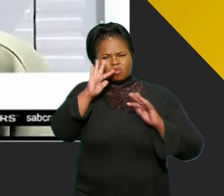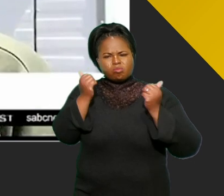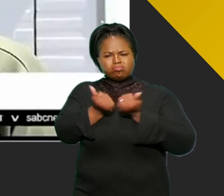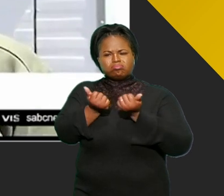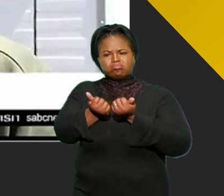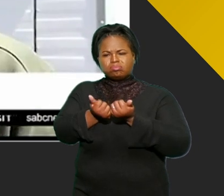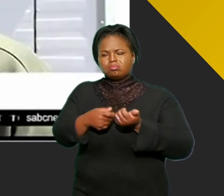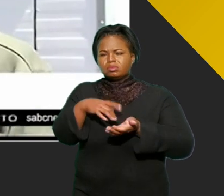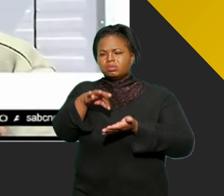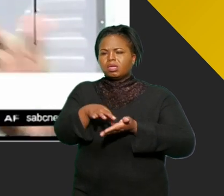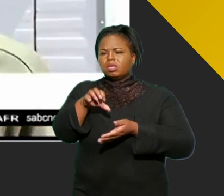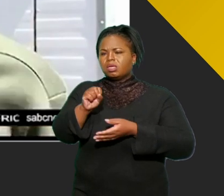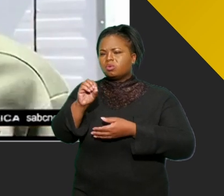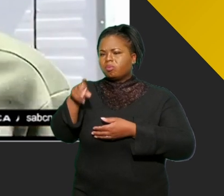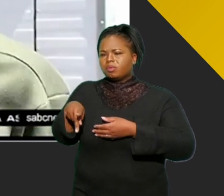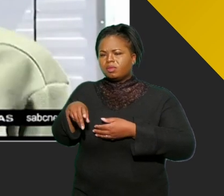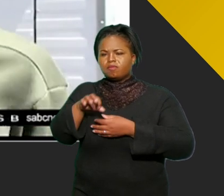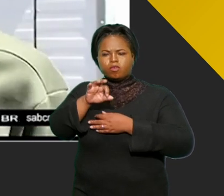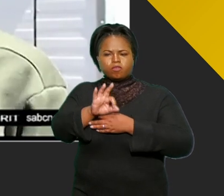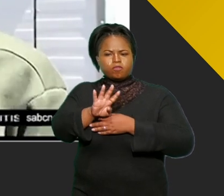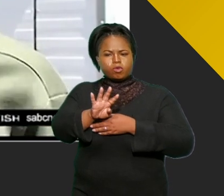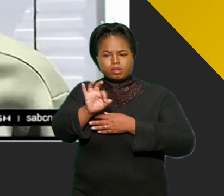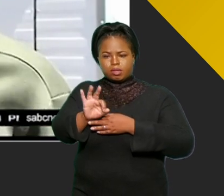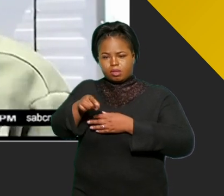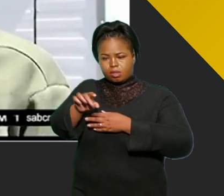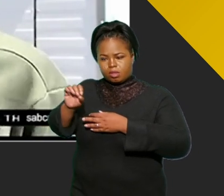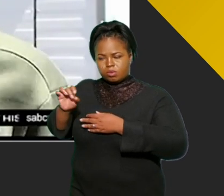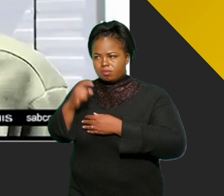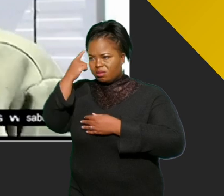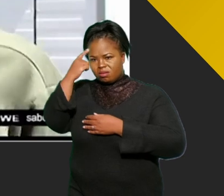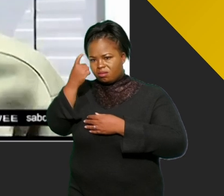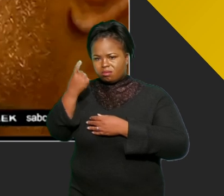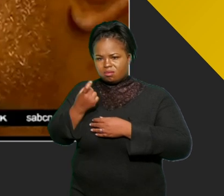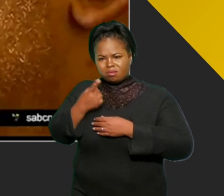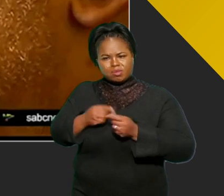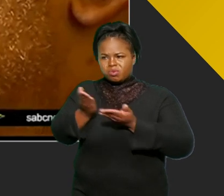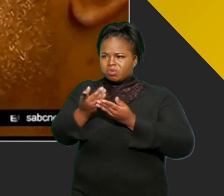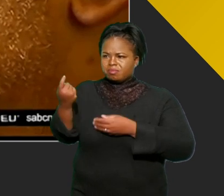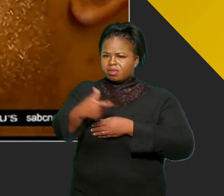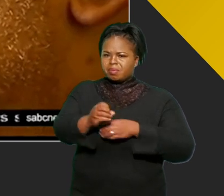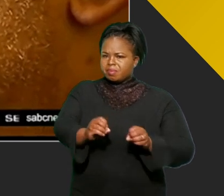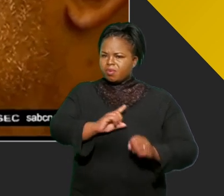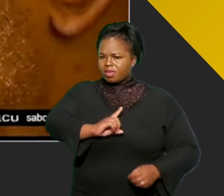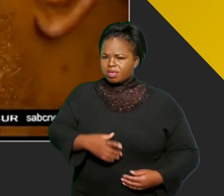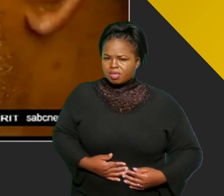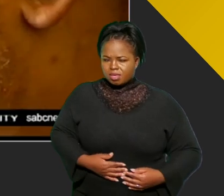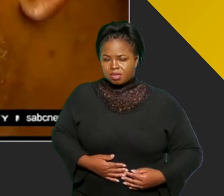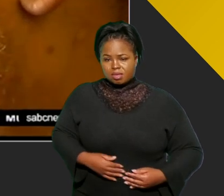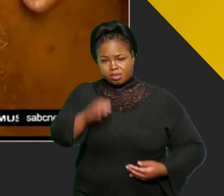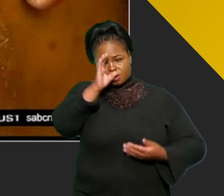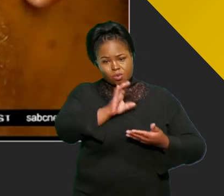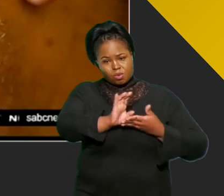and they sign for SOP for 43,000. But the issue we're questioning ourselves, why the school is not paying. The college